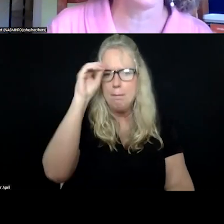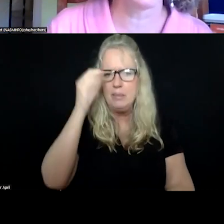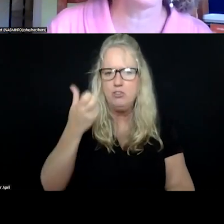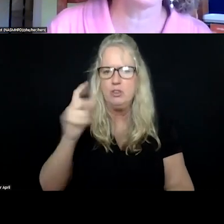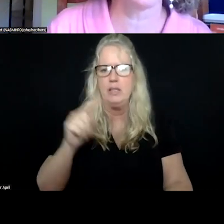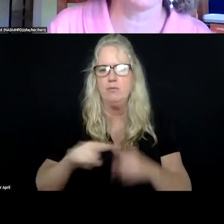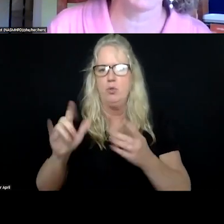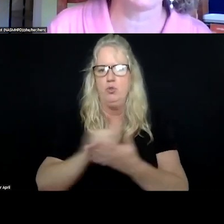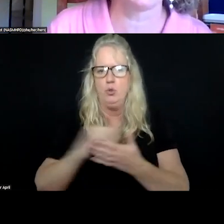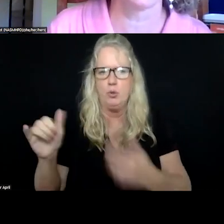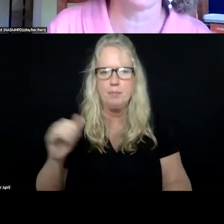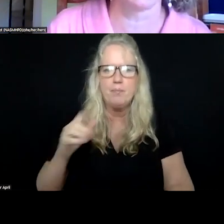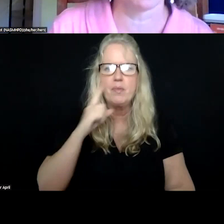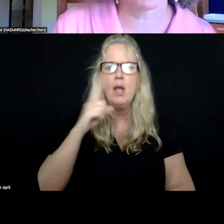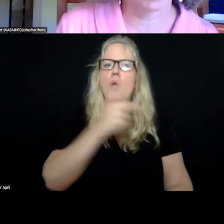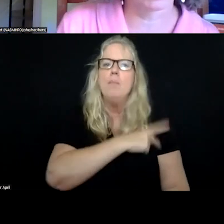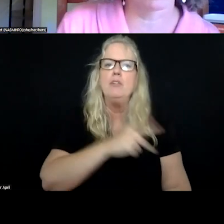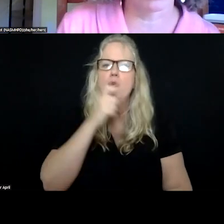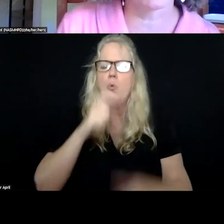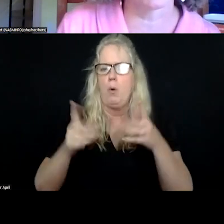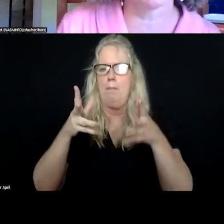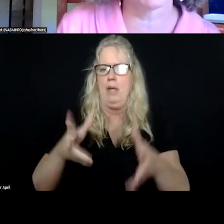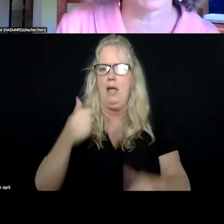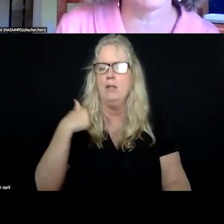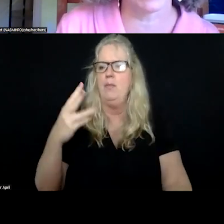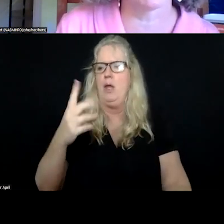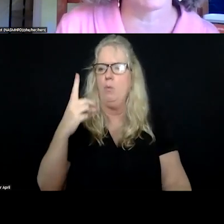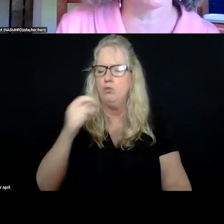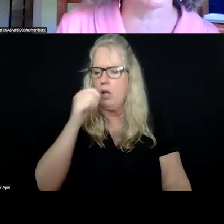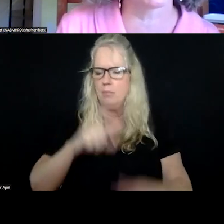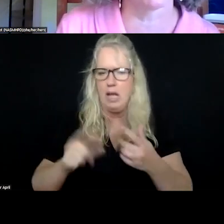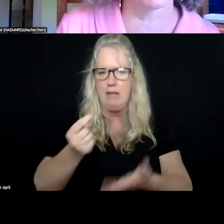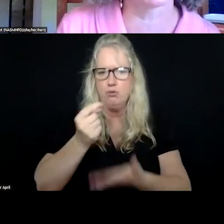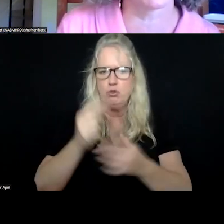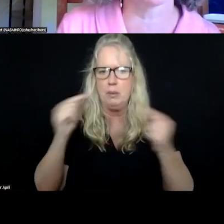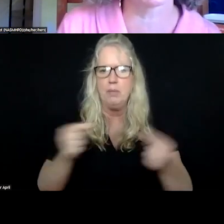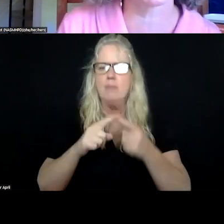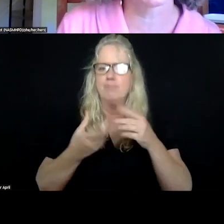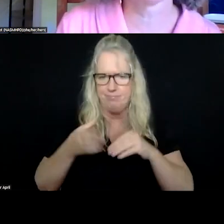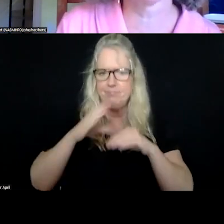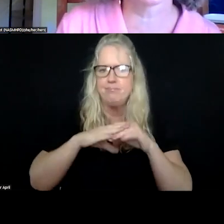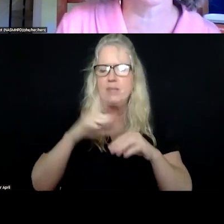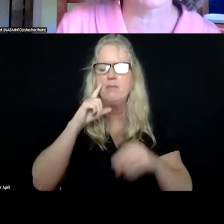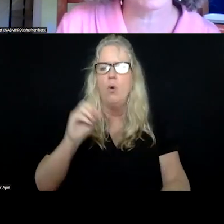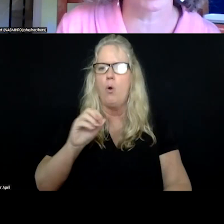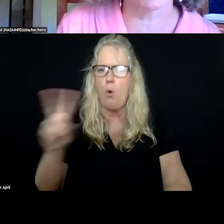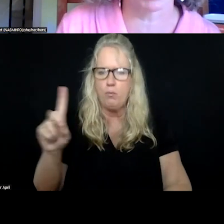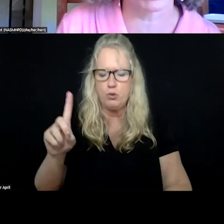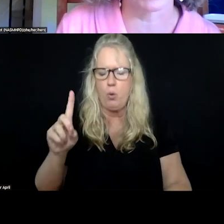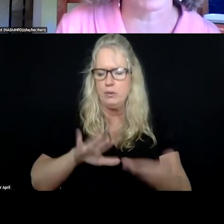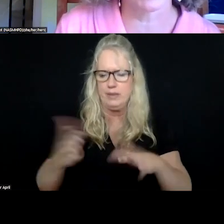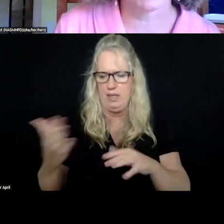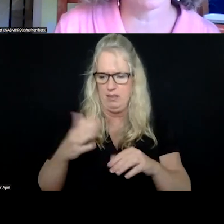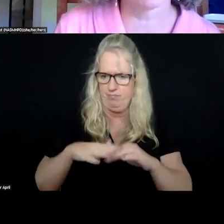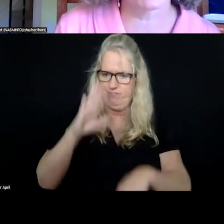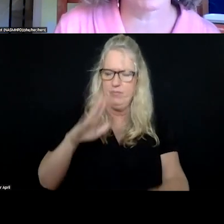2023. Patients who are abandoned to withdrawal and untreated pain have an increased overdose death risk, nearly